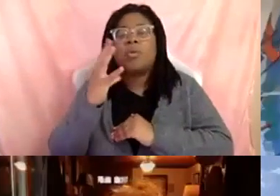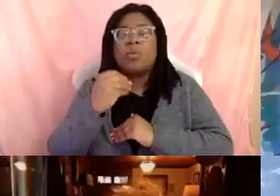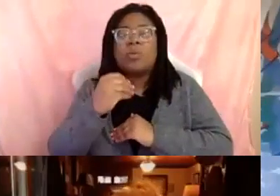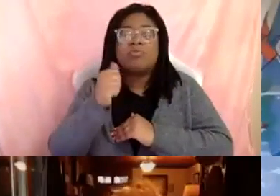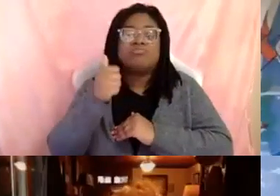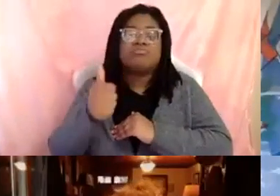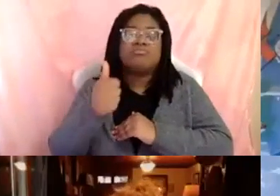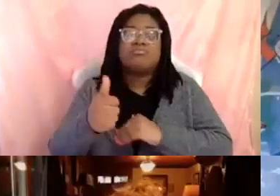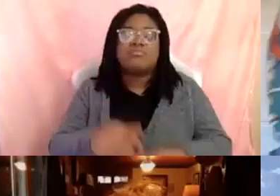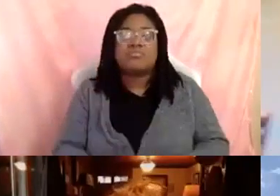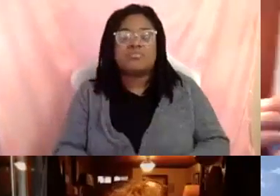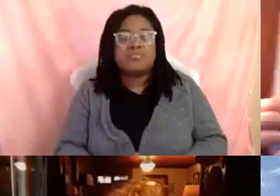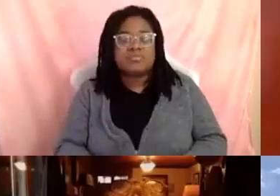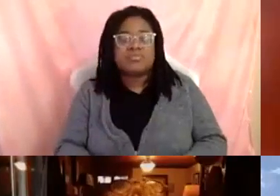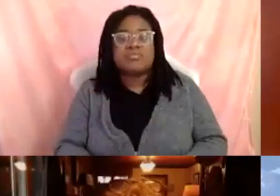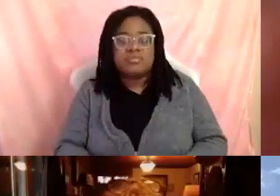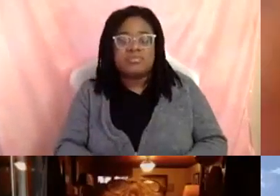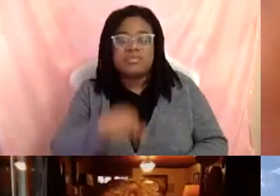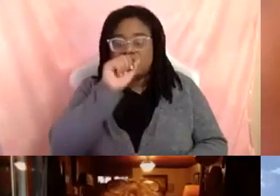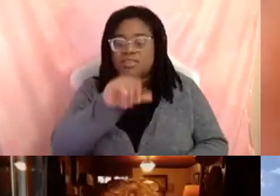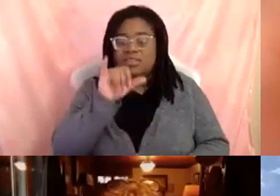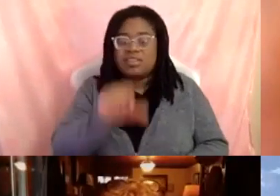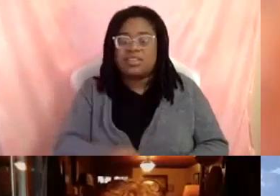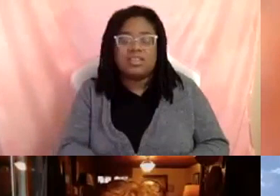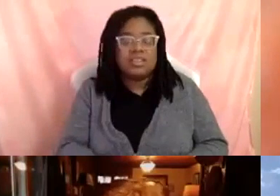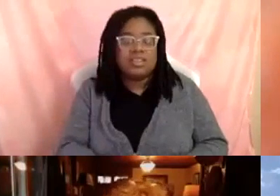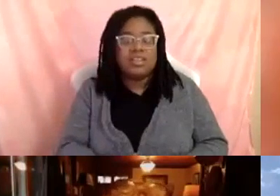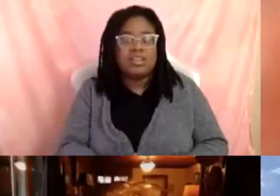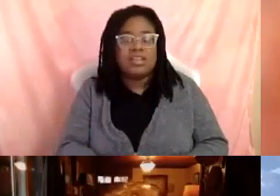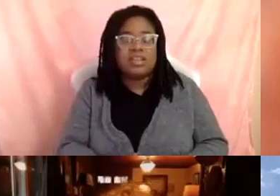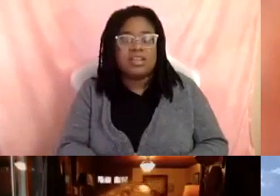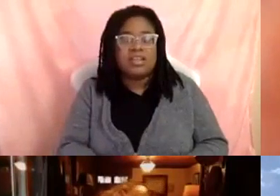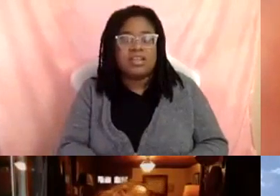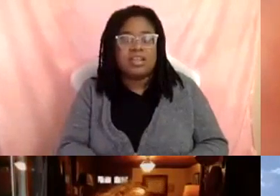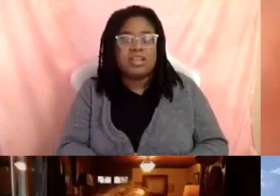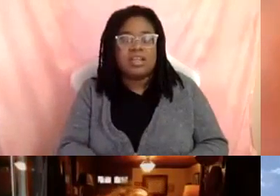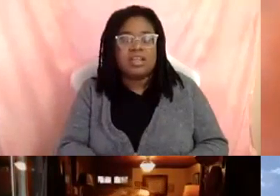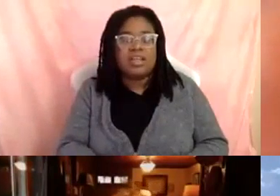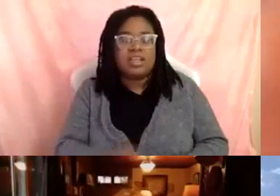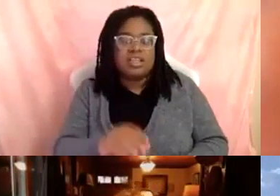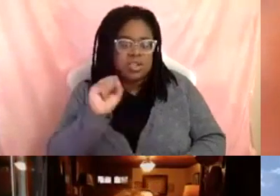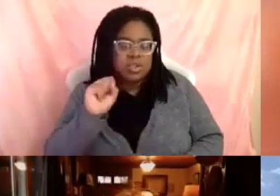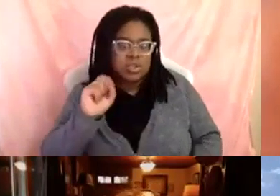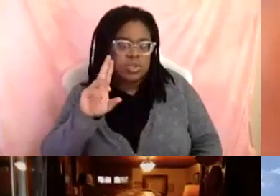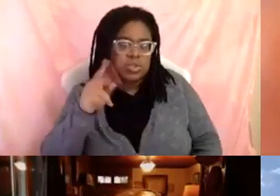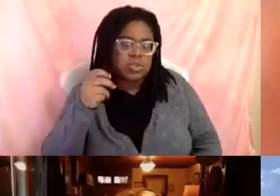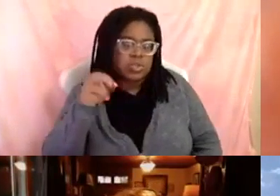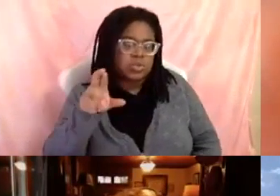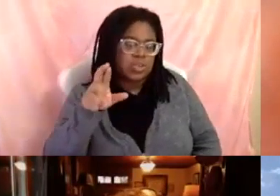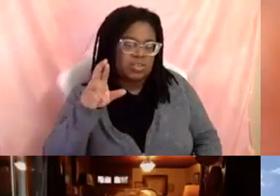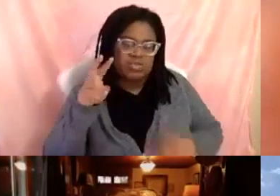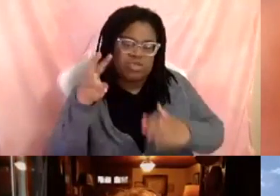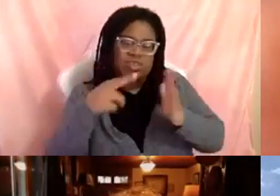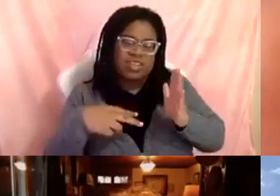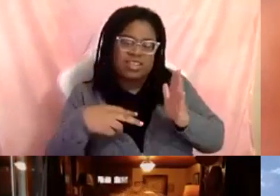Yes. Love that. Thank you. Oh, super. I was trying to read it.